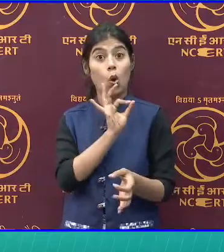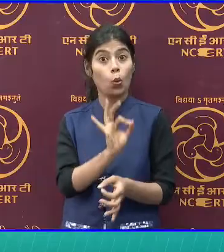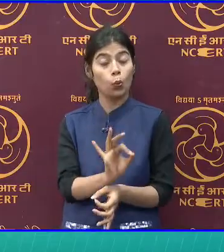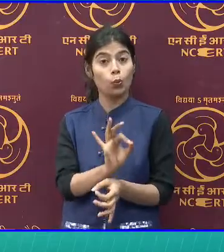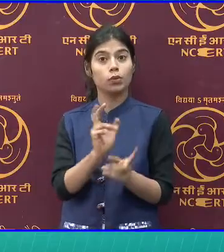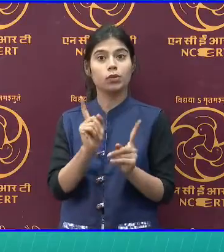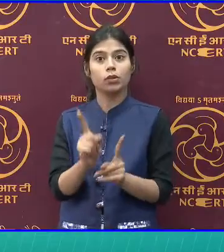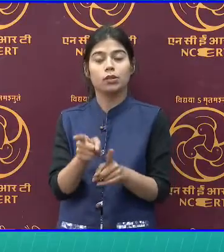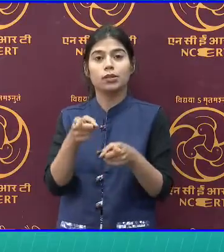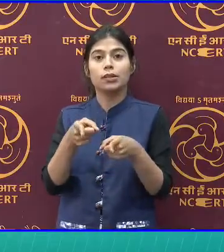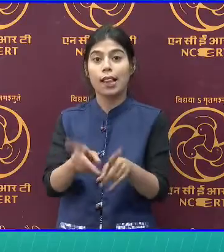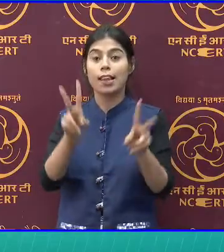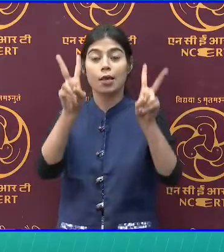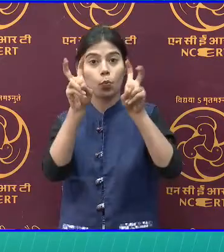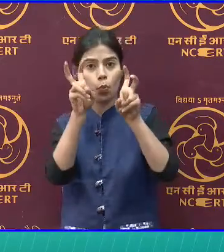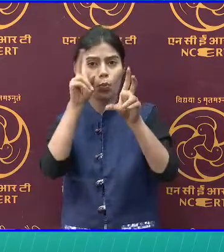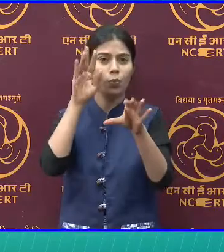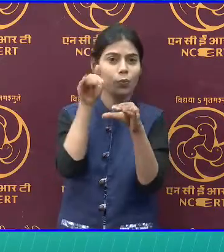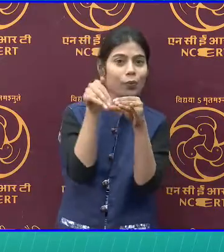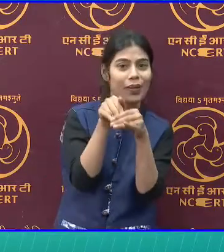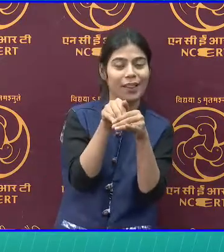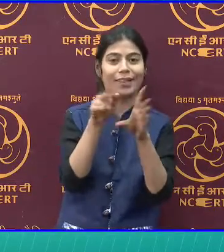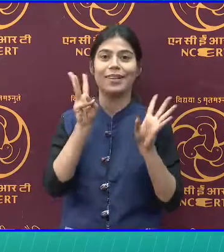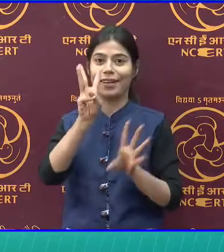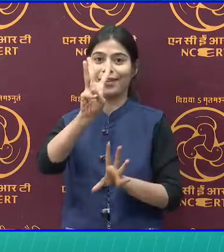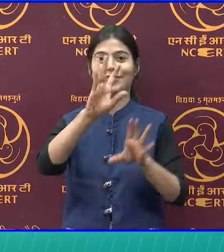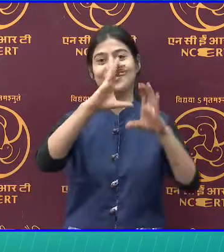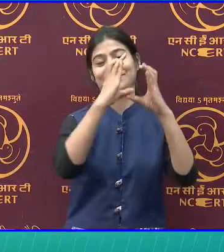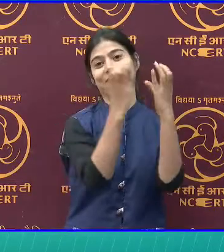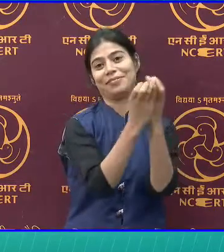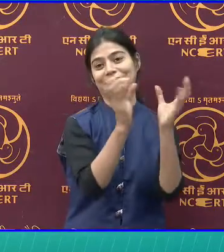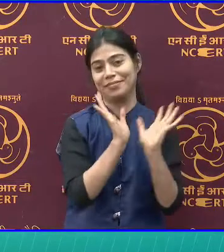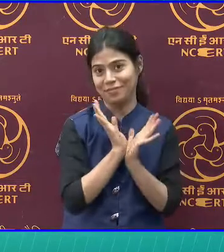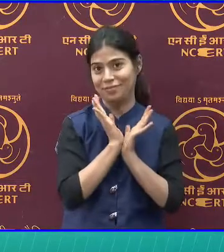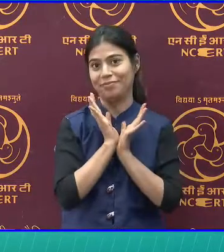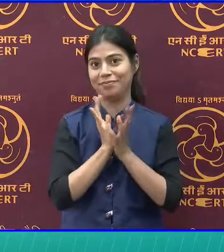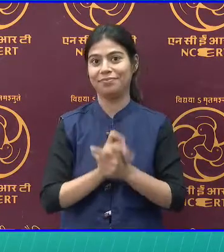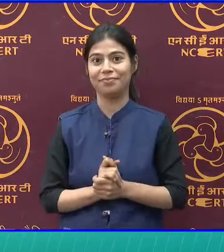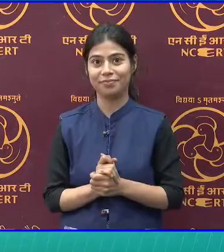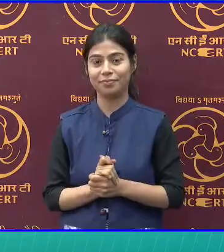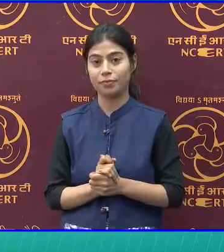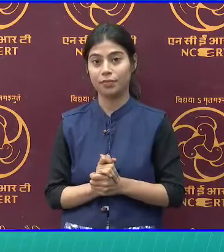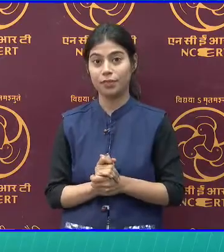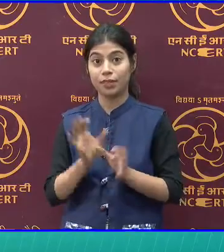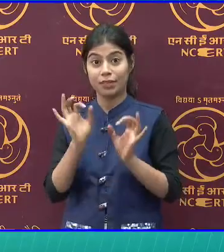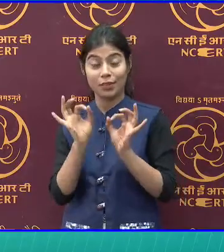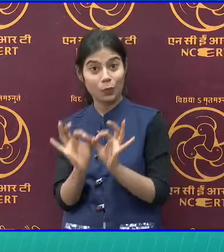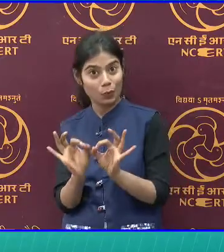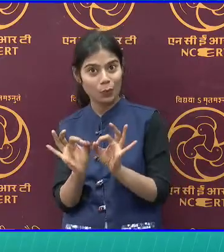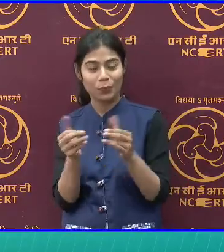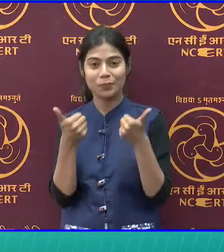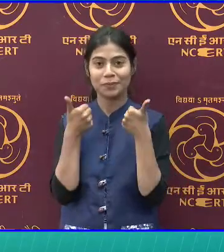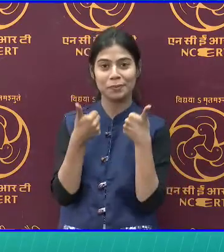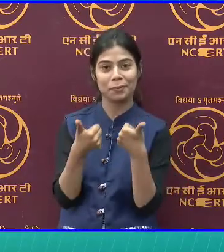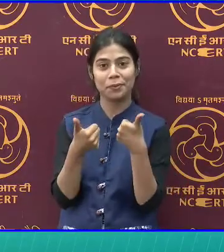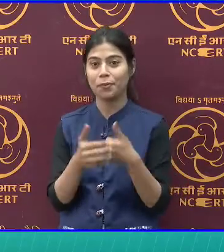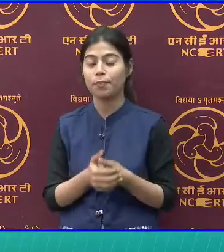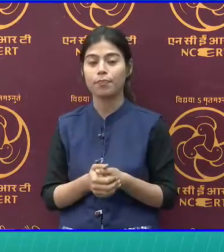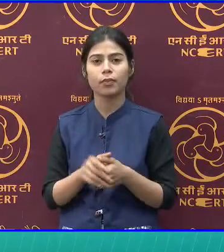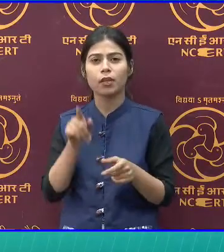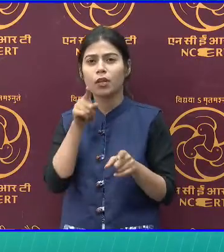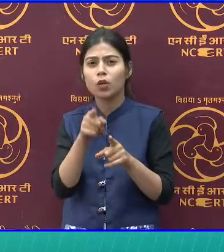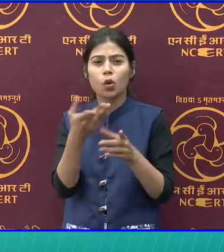interdisciplinary content is this particular third theme actually. And it begins with a very nice quote. Yeah. So that which